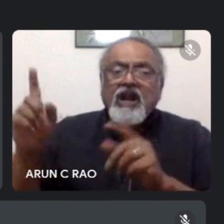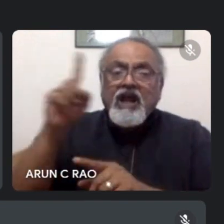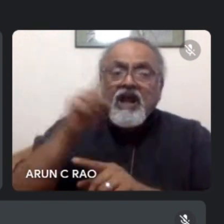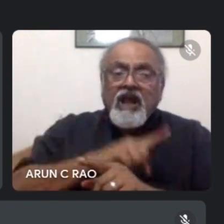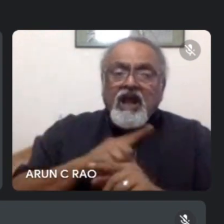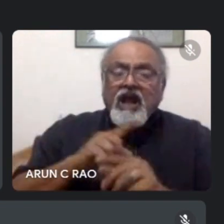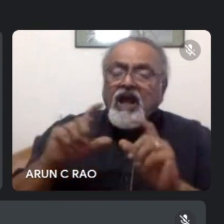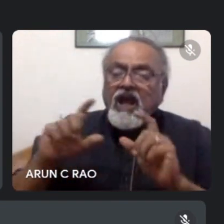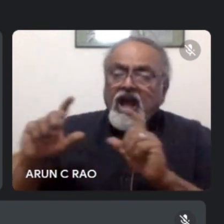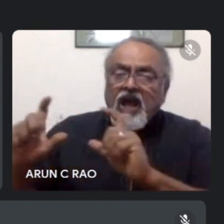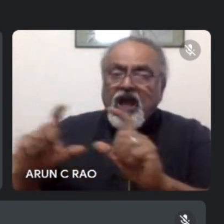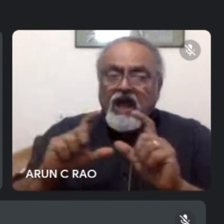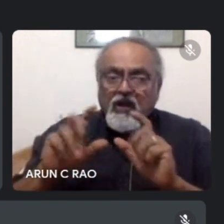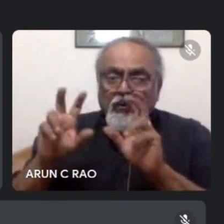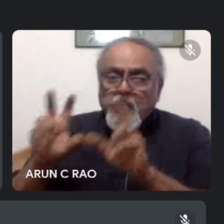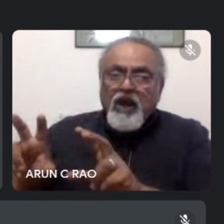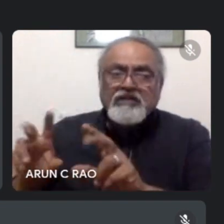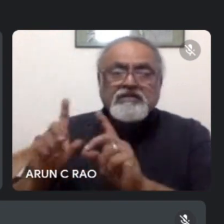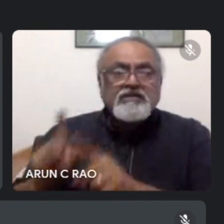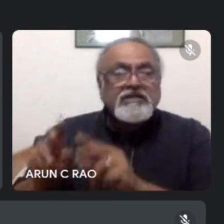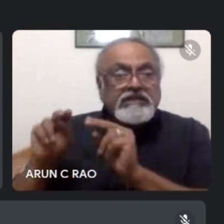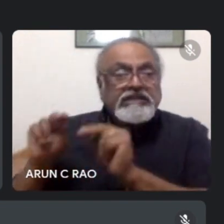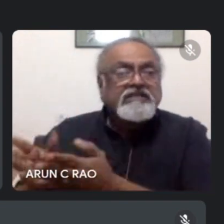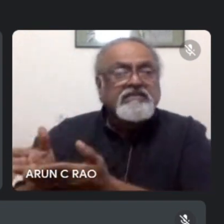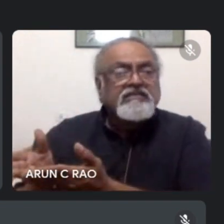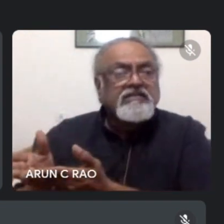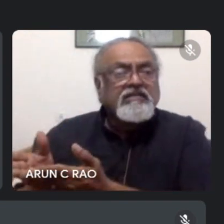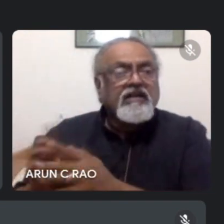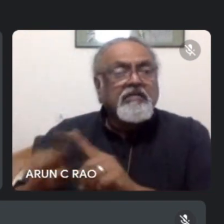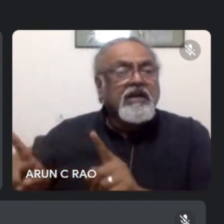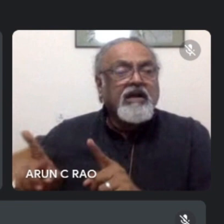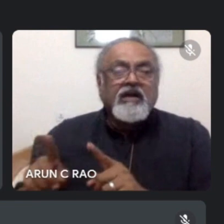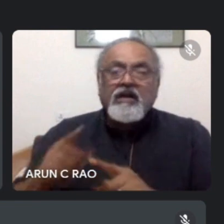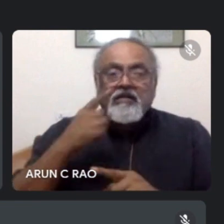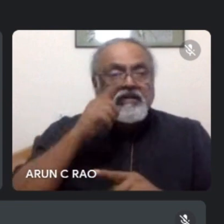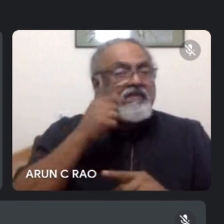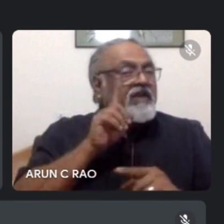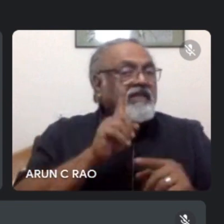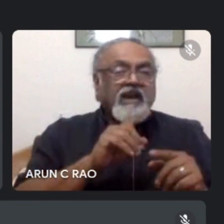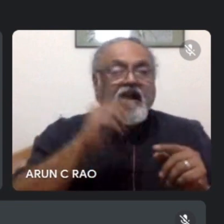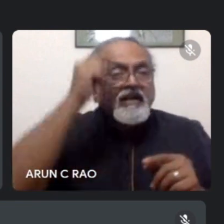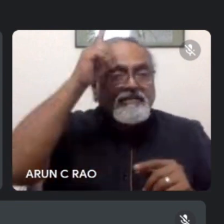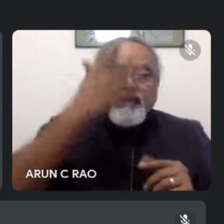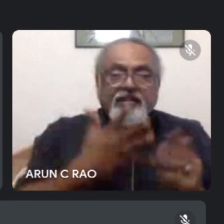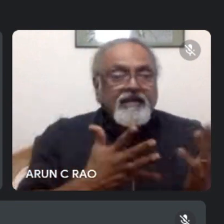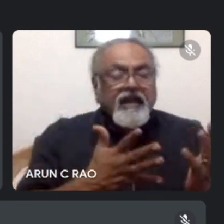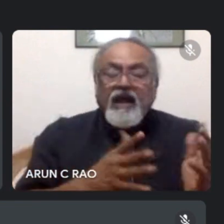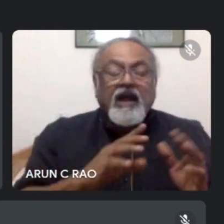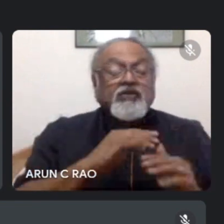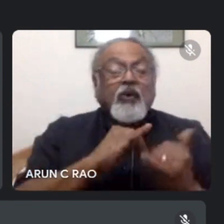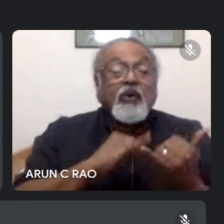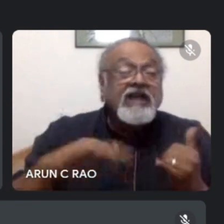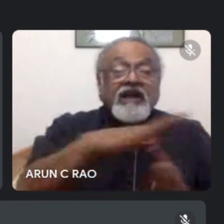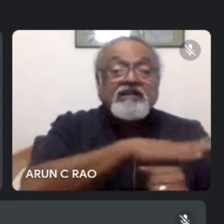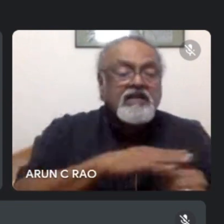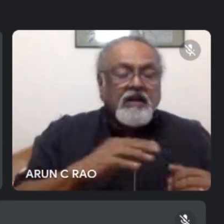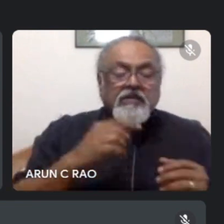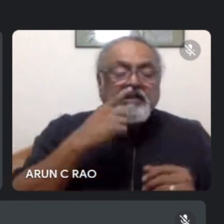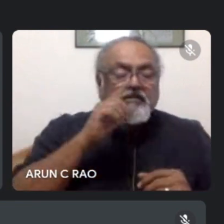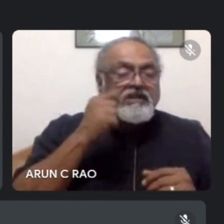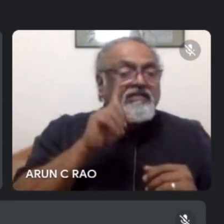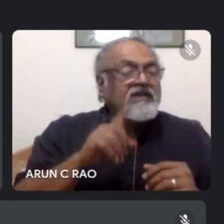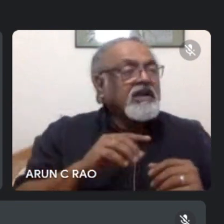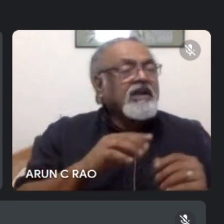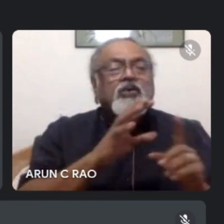full day care. And the society is not at all understanding. In fact, they are judged that, why do you run